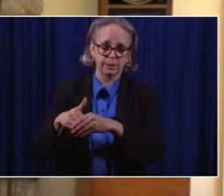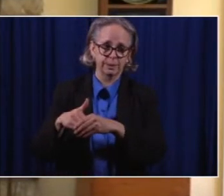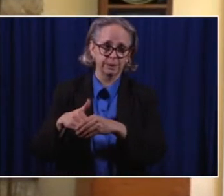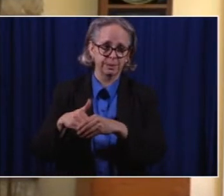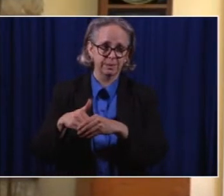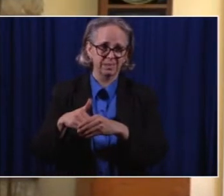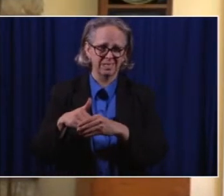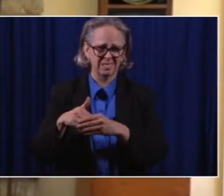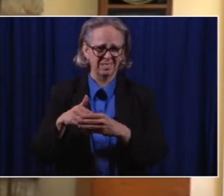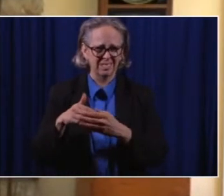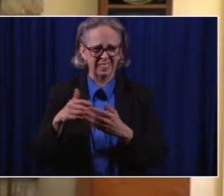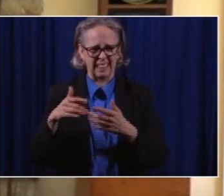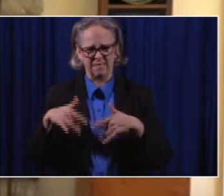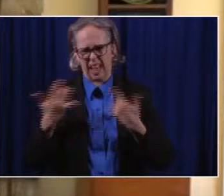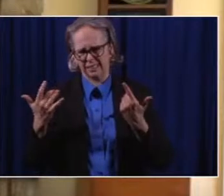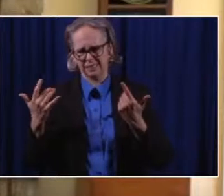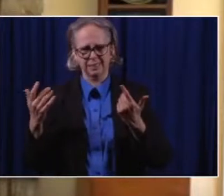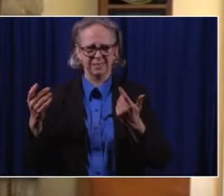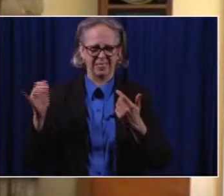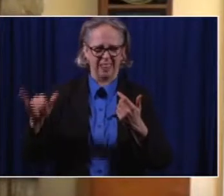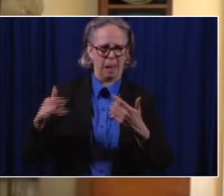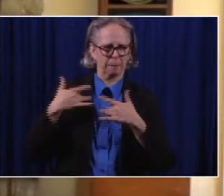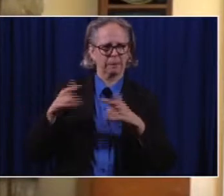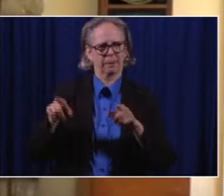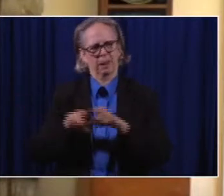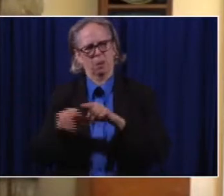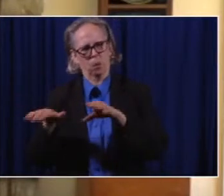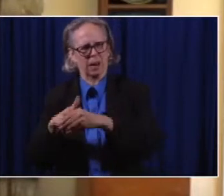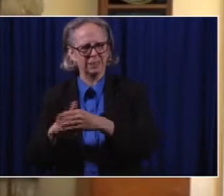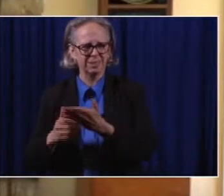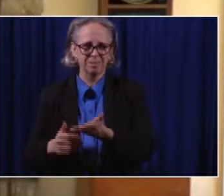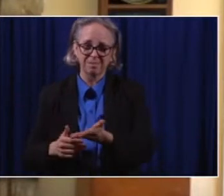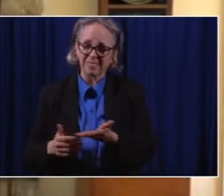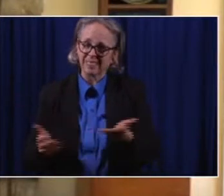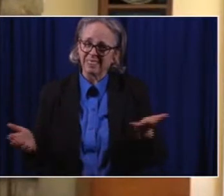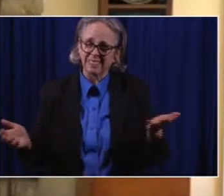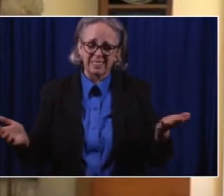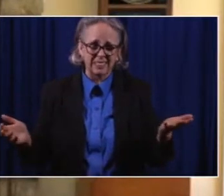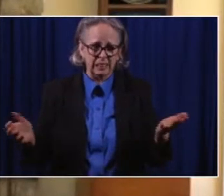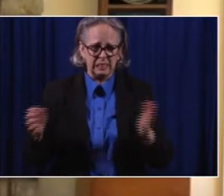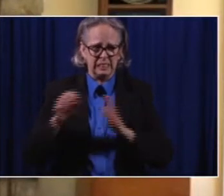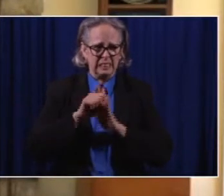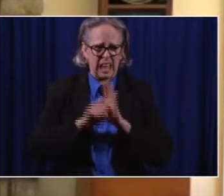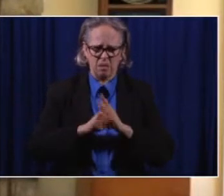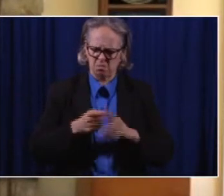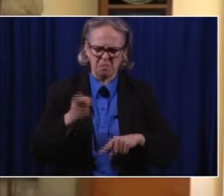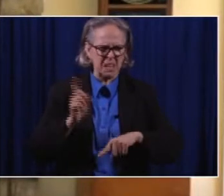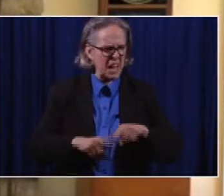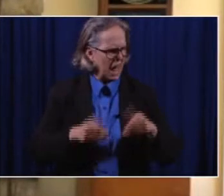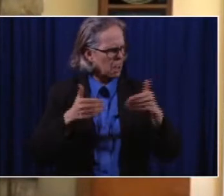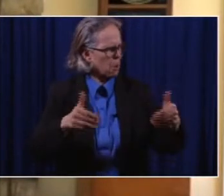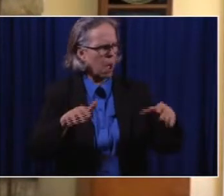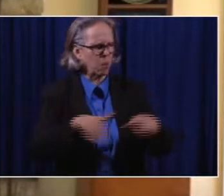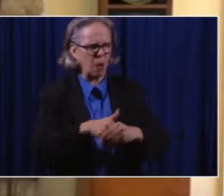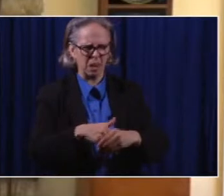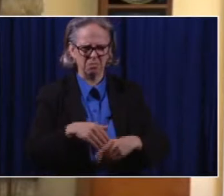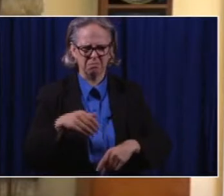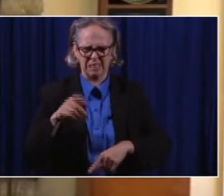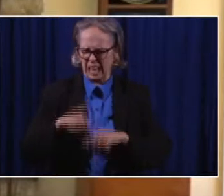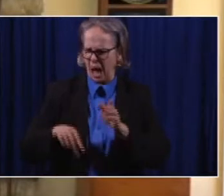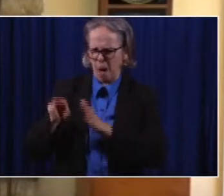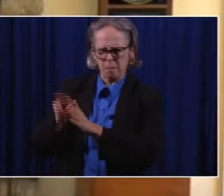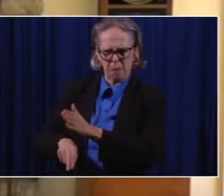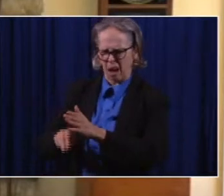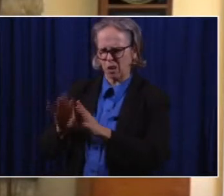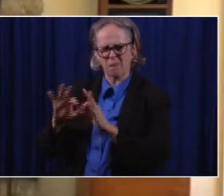events, look, we're not going to tell someone you can't get married. I'm not going to tell someone they can't bury their loved one or can't have